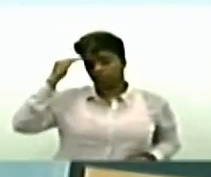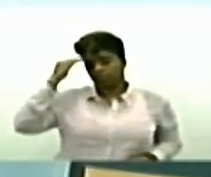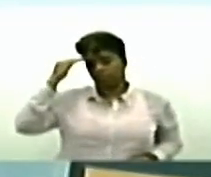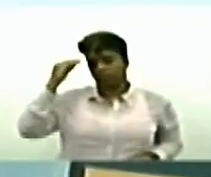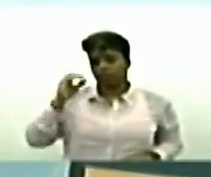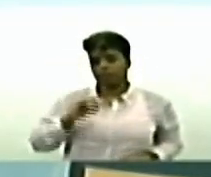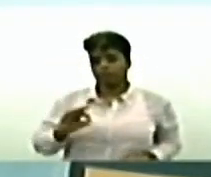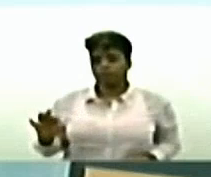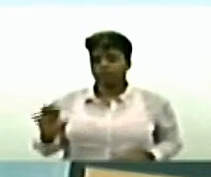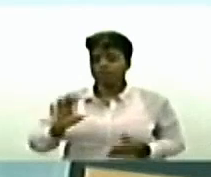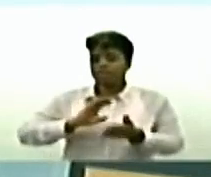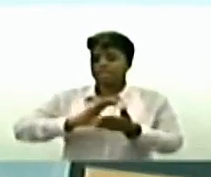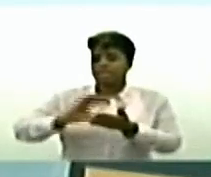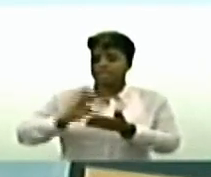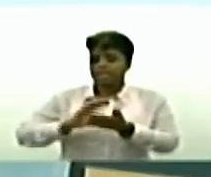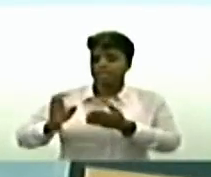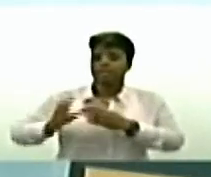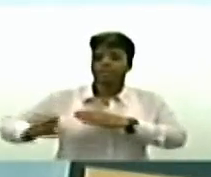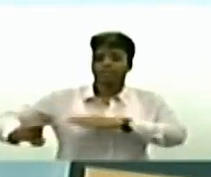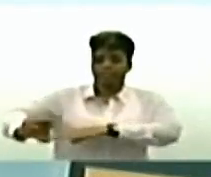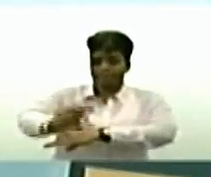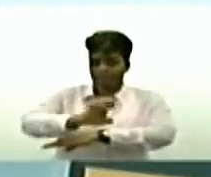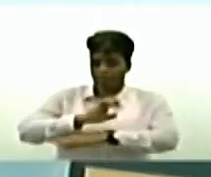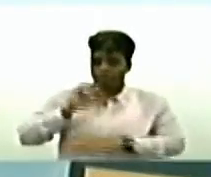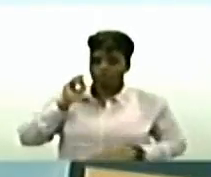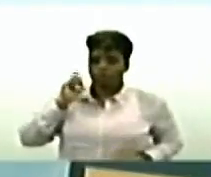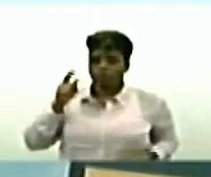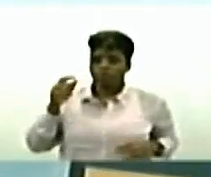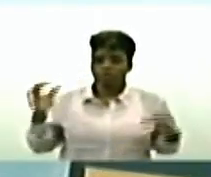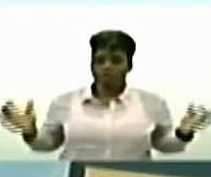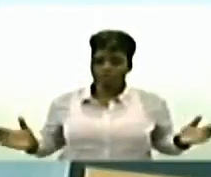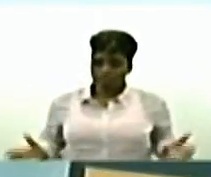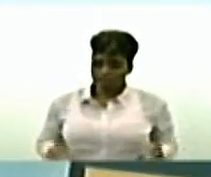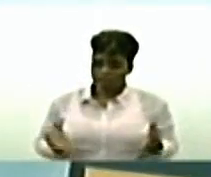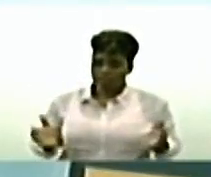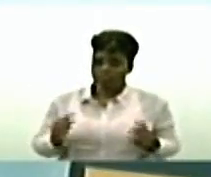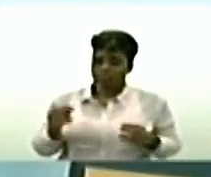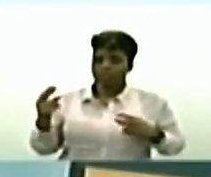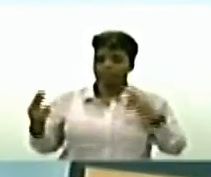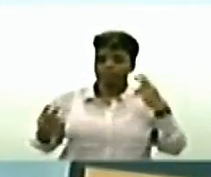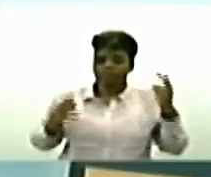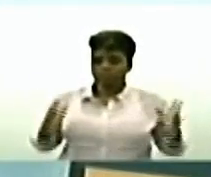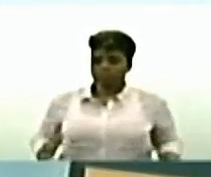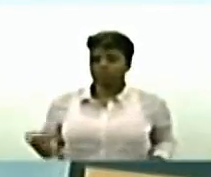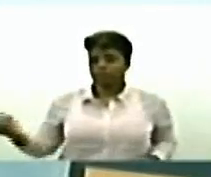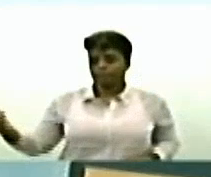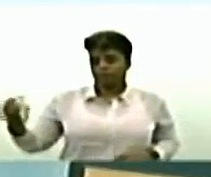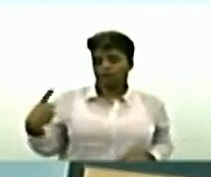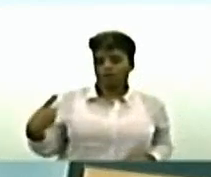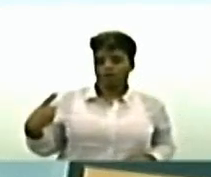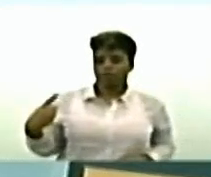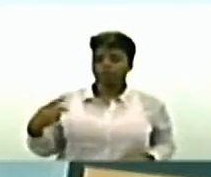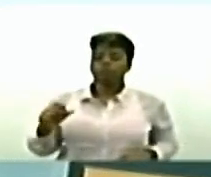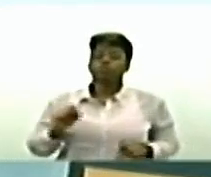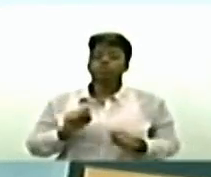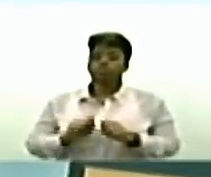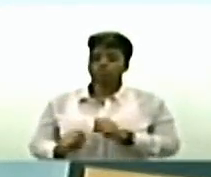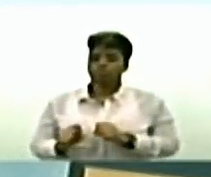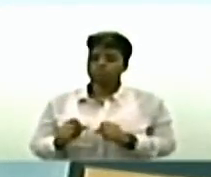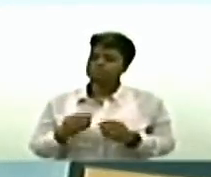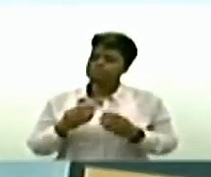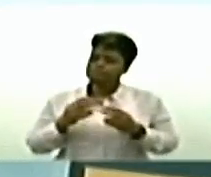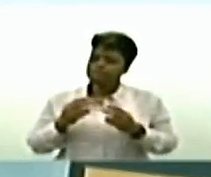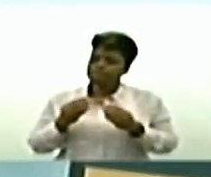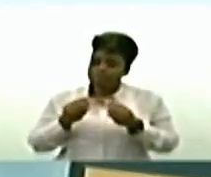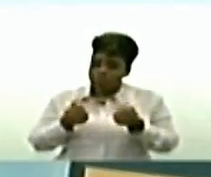A clean environment is what's going to encourage our visitors to wanting to come back. So with these few words, Mr. President, I